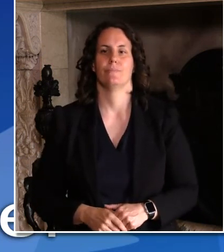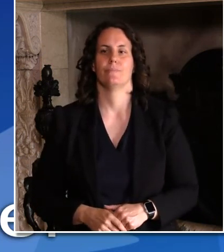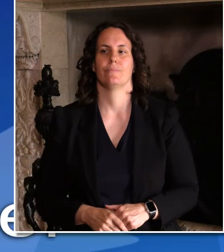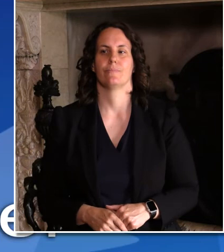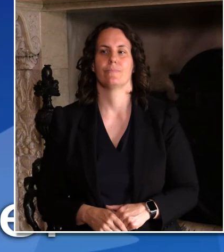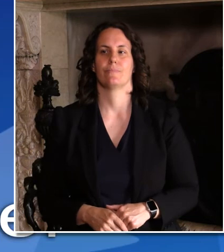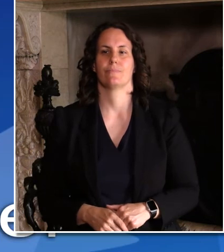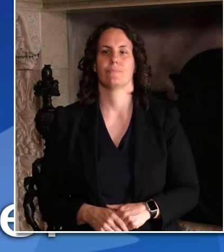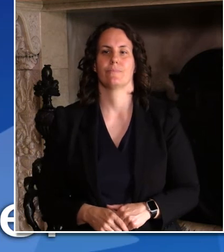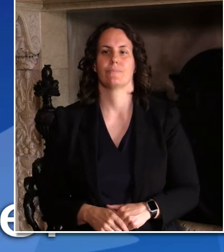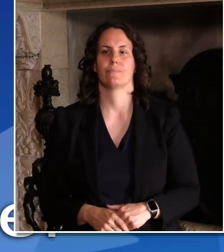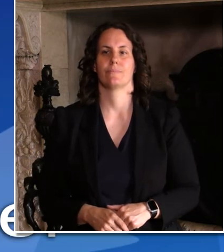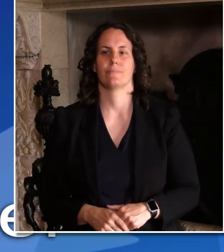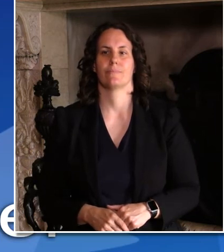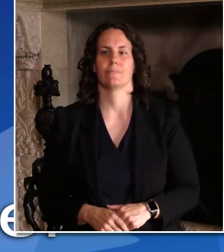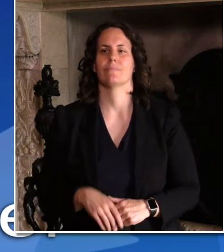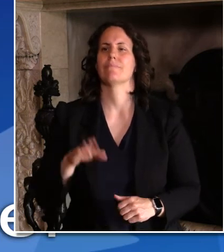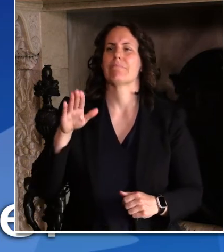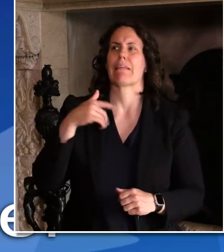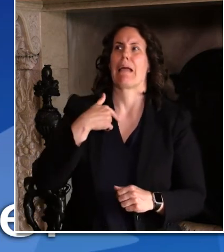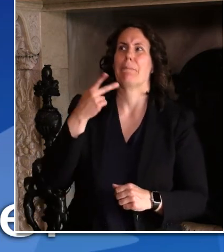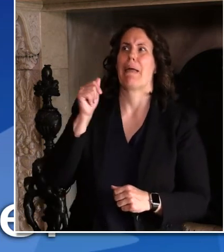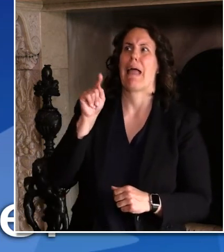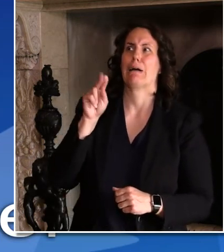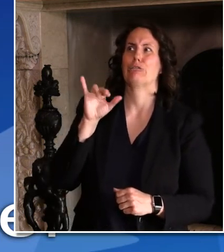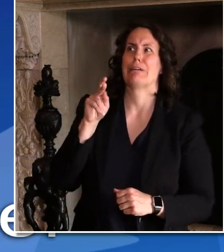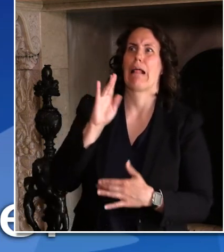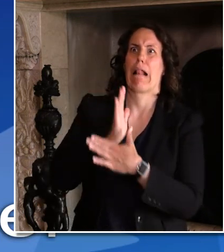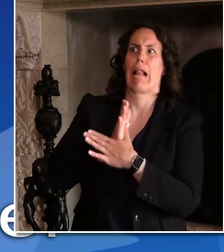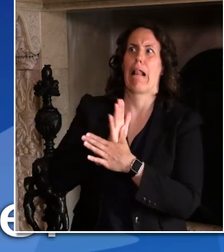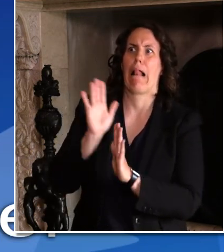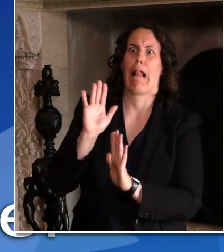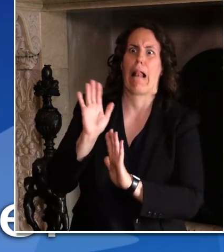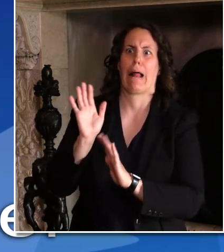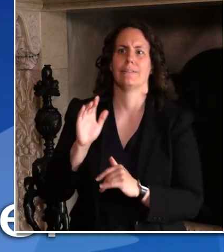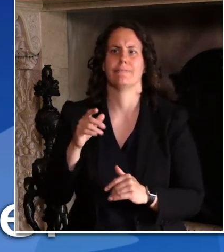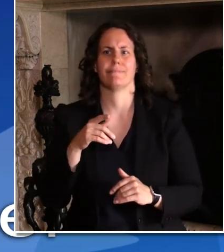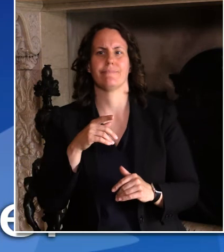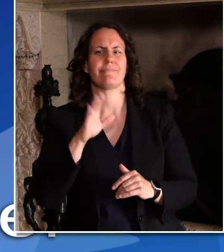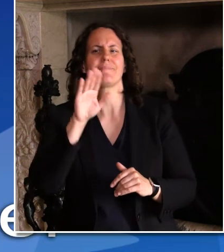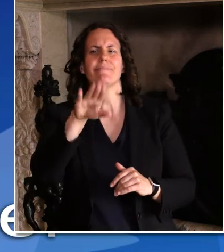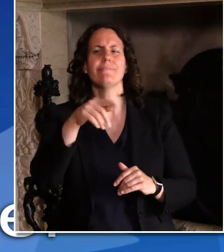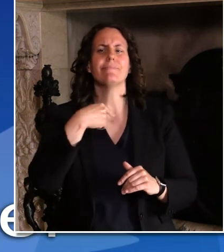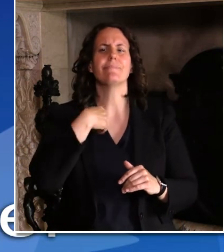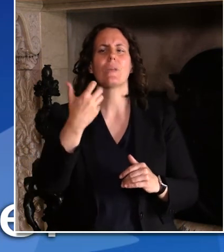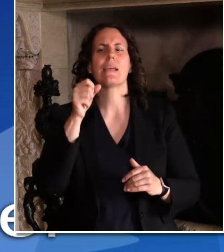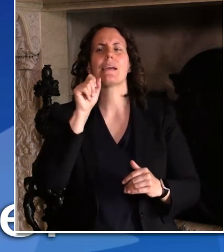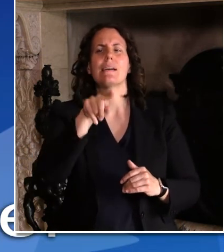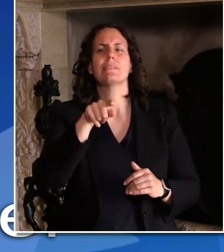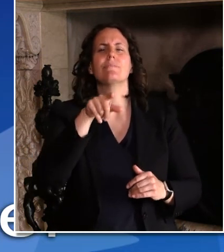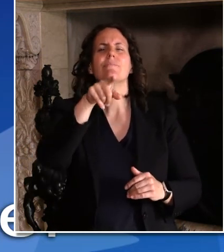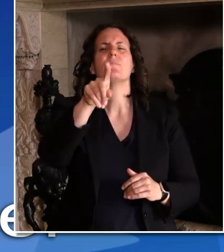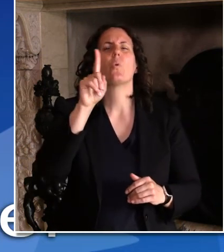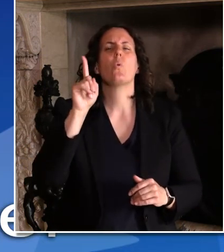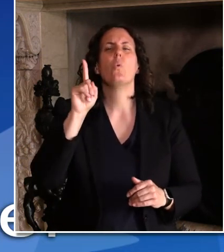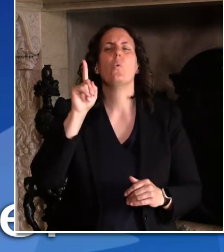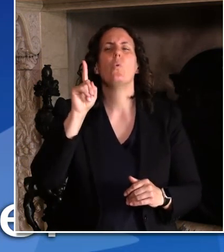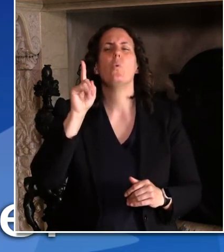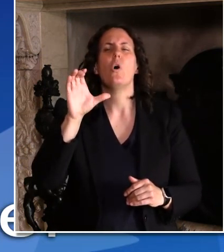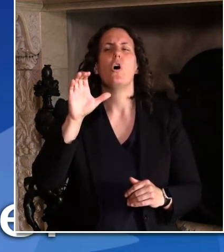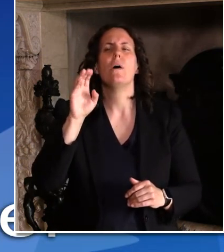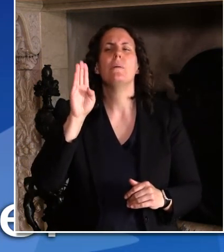This is Patrick. Oh. I wanted to ask about this new program of $100 million for nursing homes and other facilities.